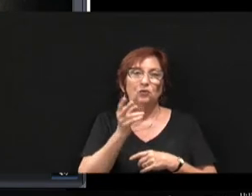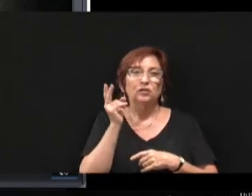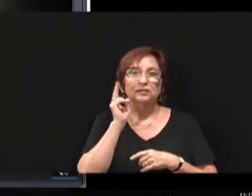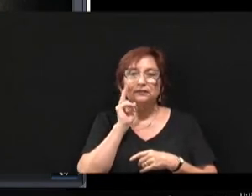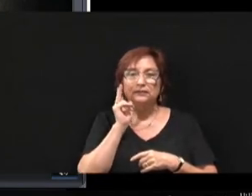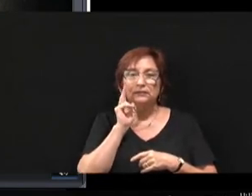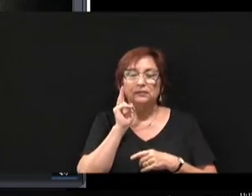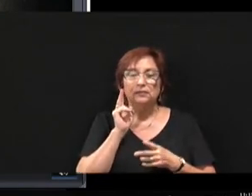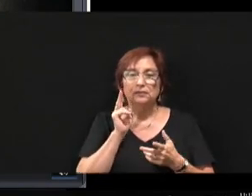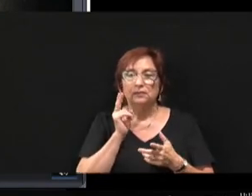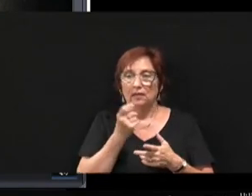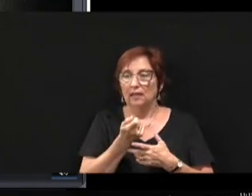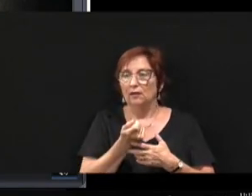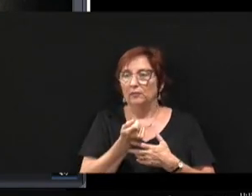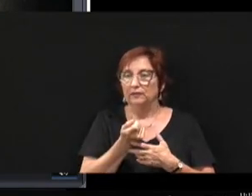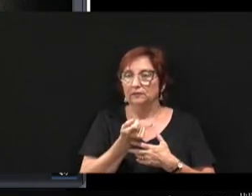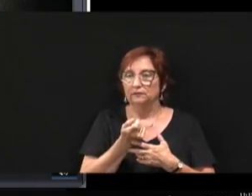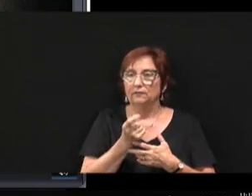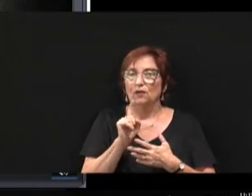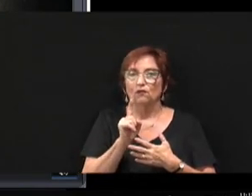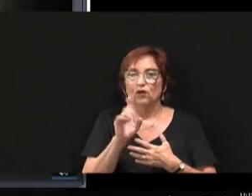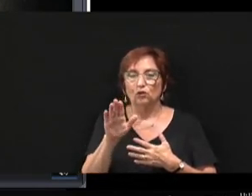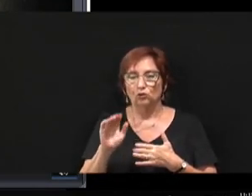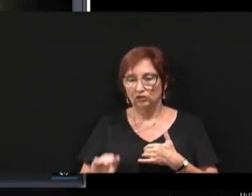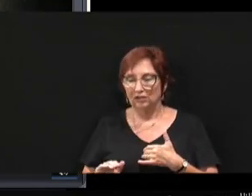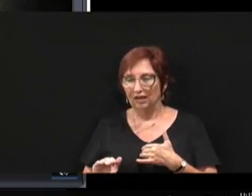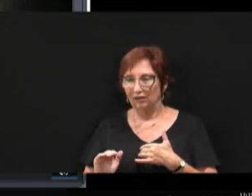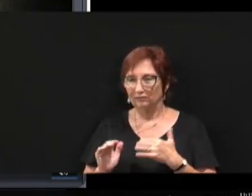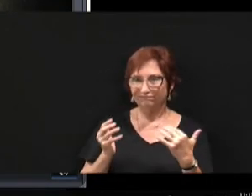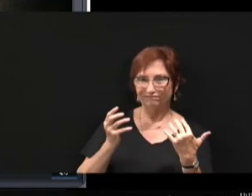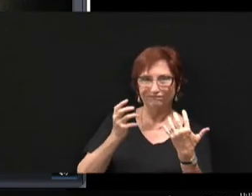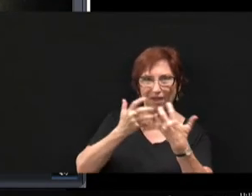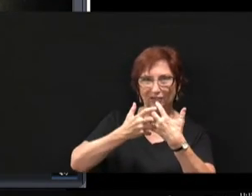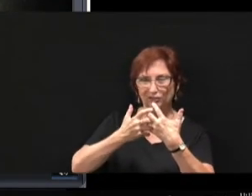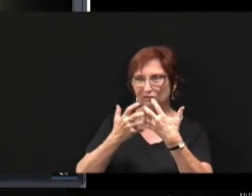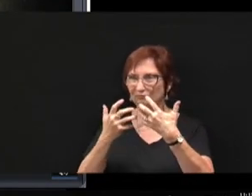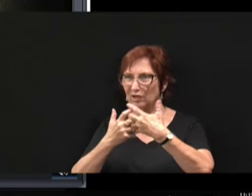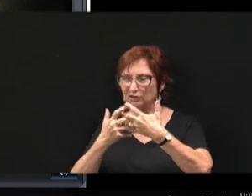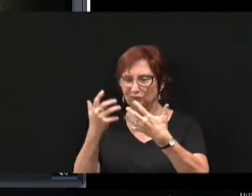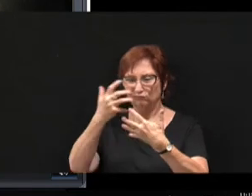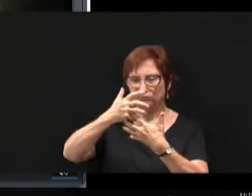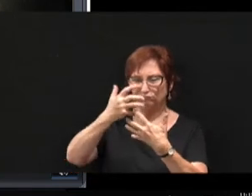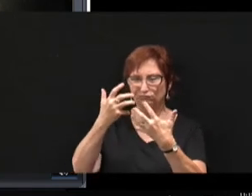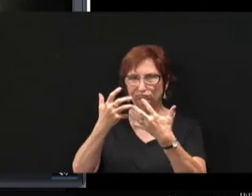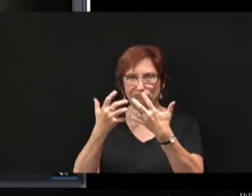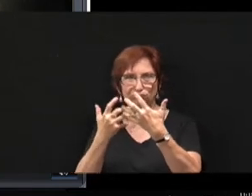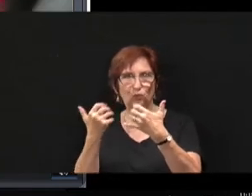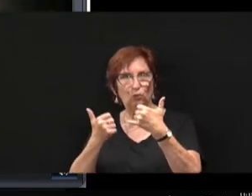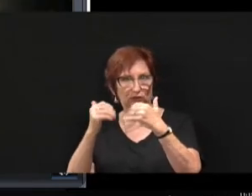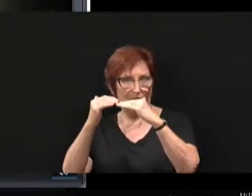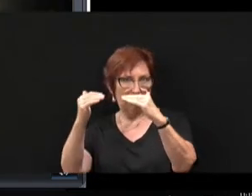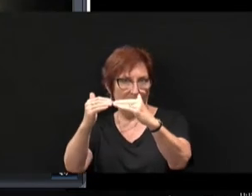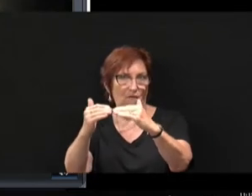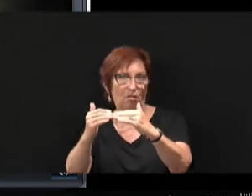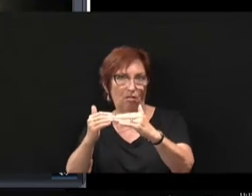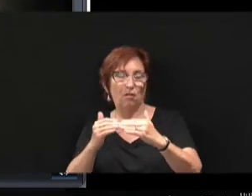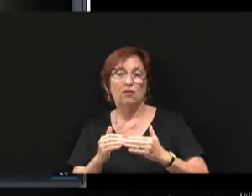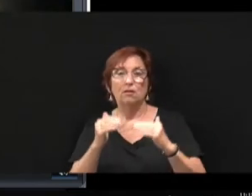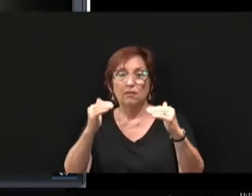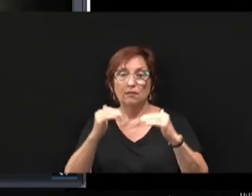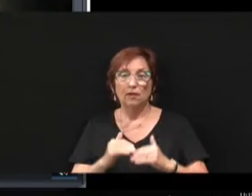a little bit of where your child is that you're testing by going through this. This next